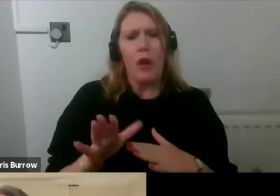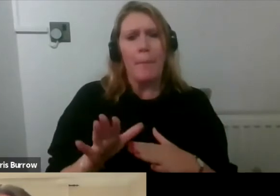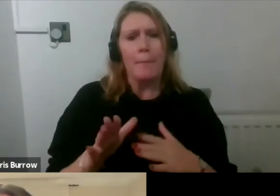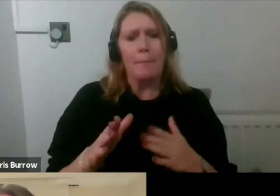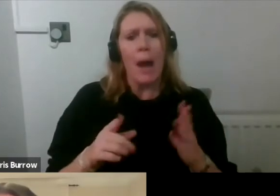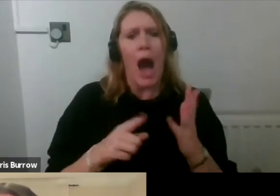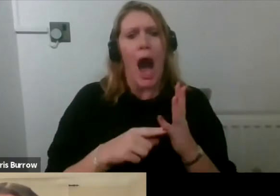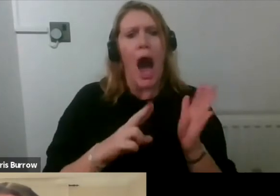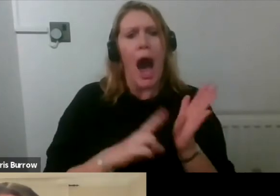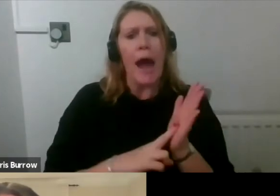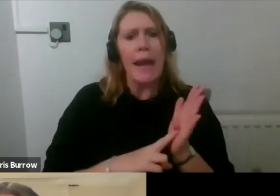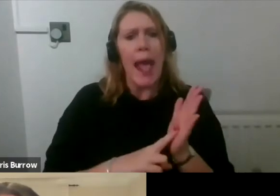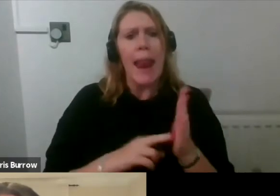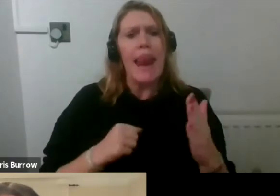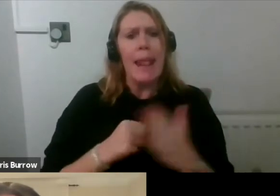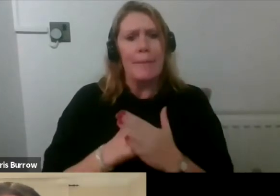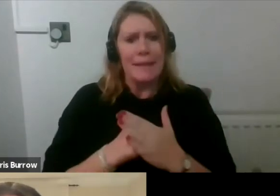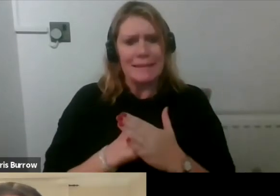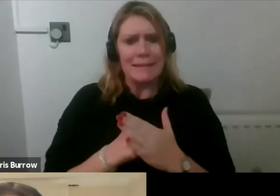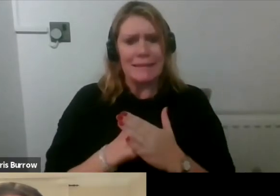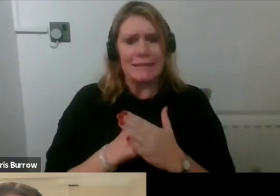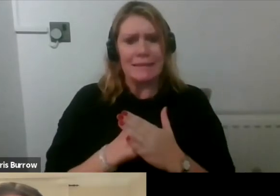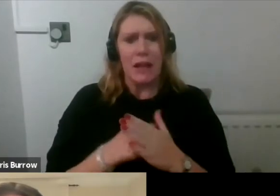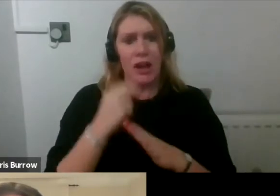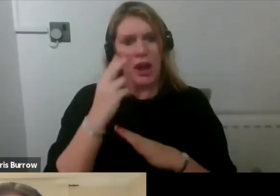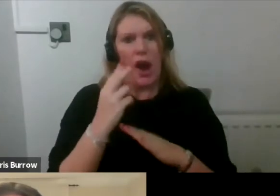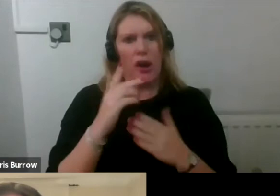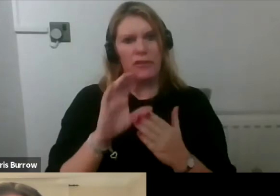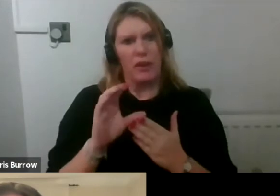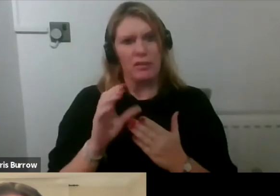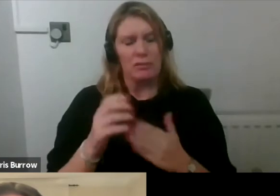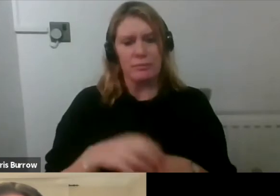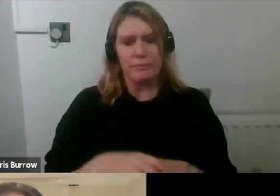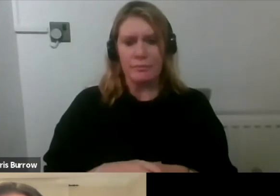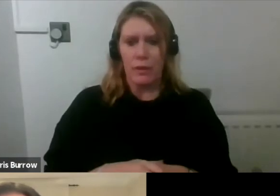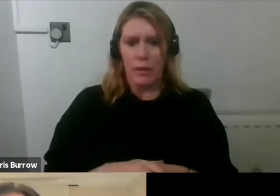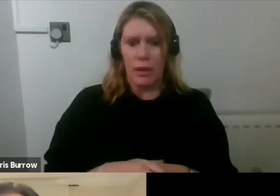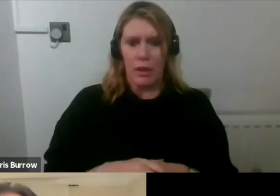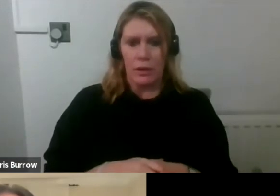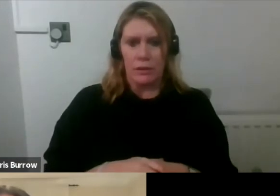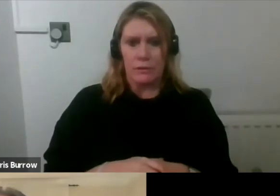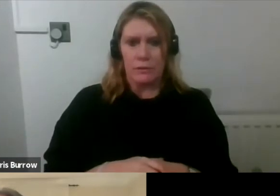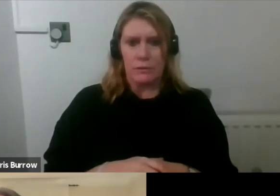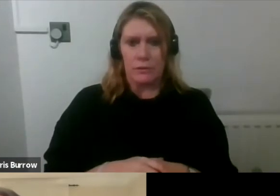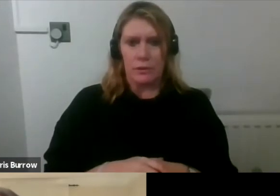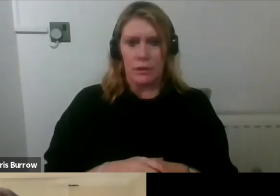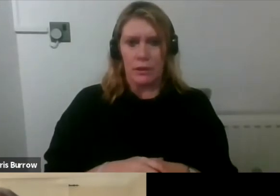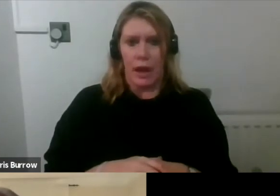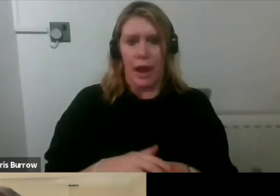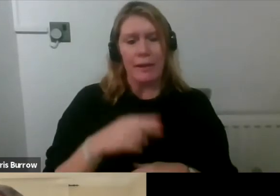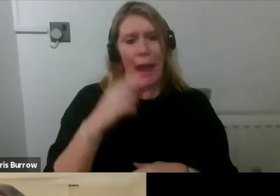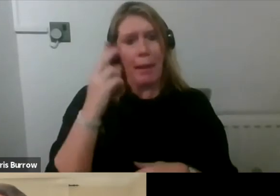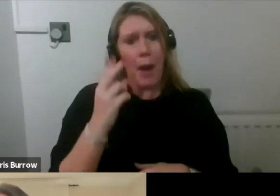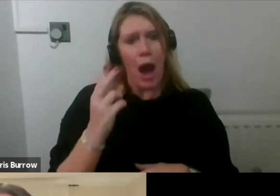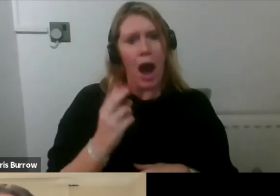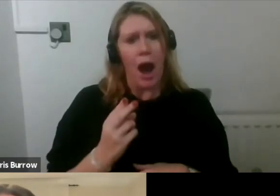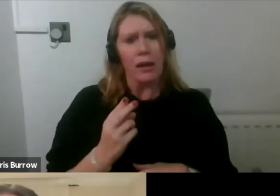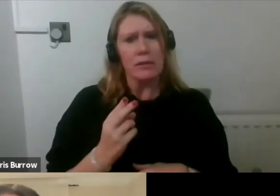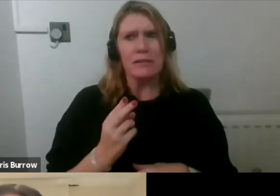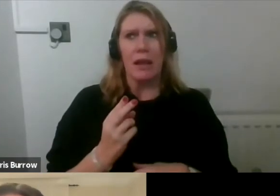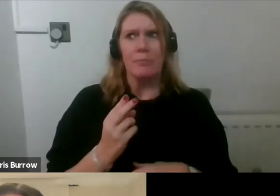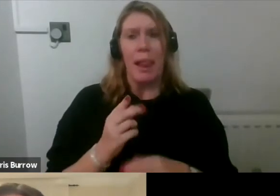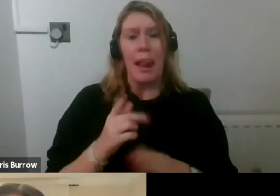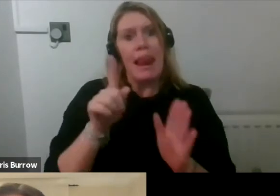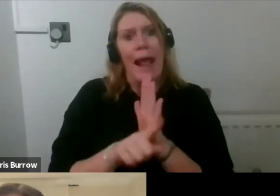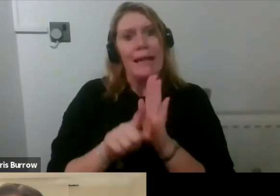Strand. And I suppose I've come to art kind of late in life, but I've always done my art as well as doing other stuff. And my main